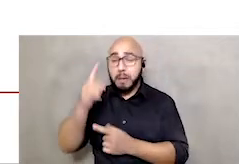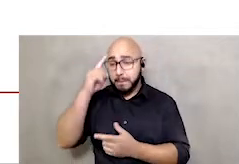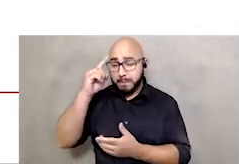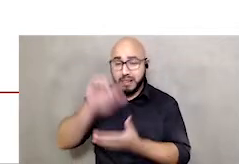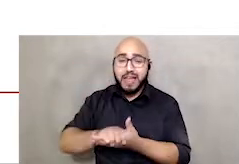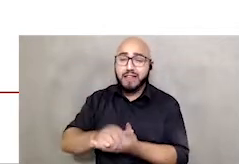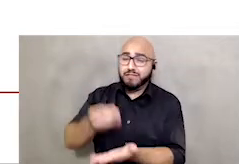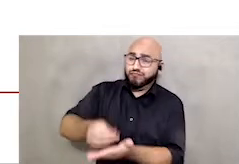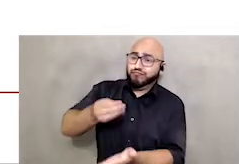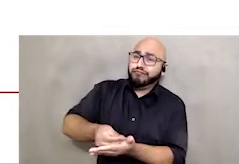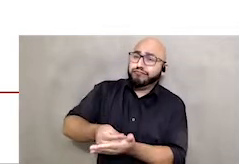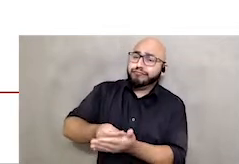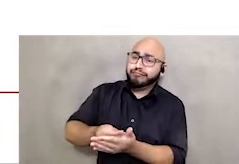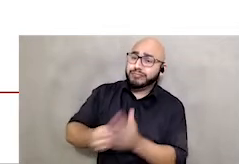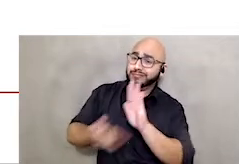acquire,